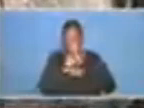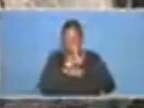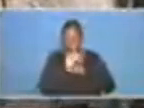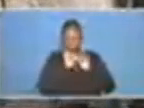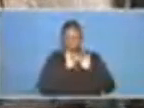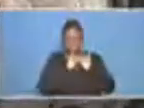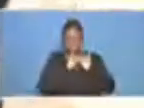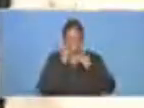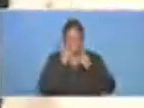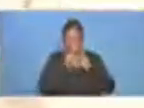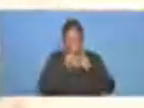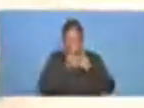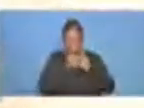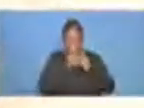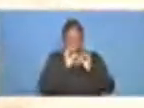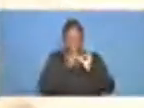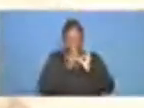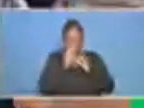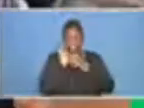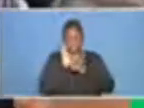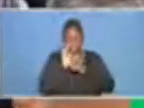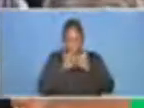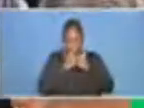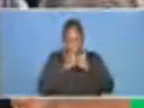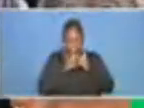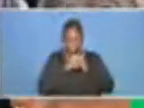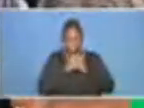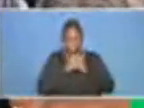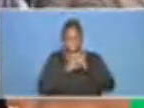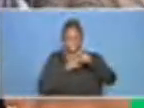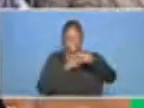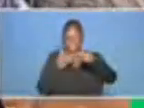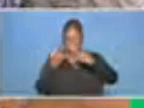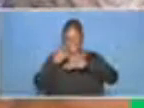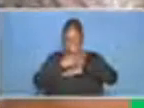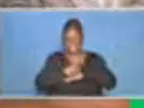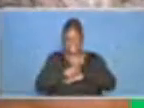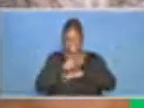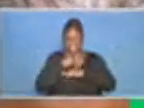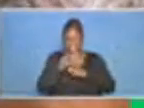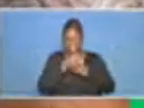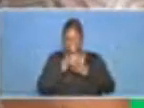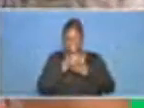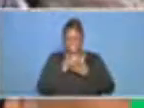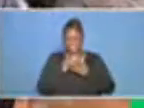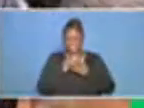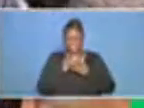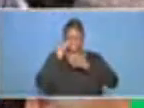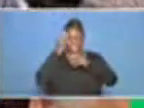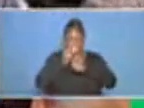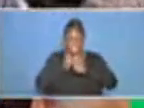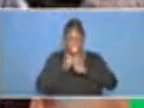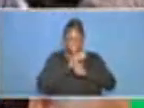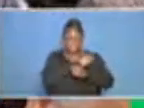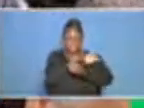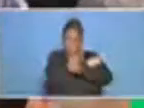work. To date, BPL estimates that its current cost for restoring supply power to